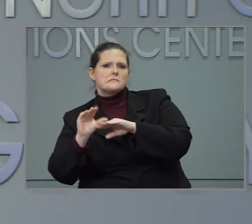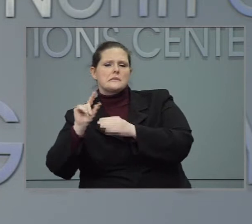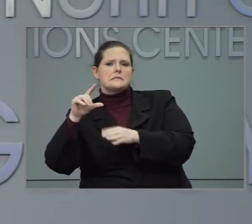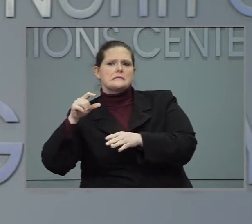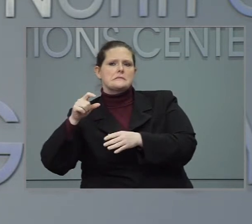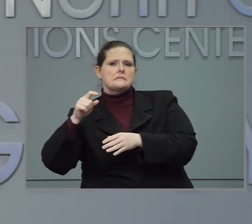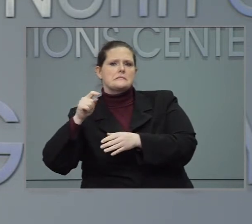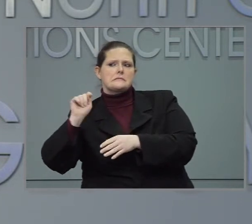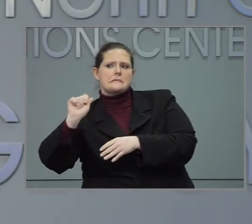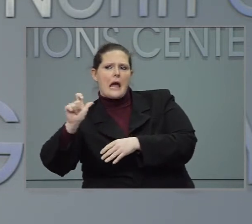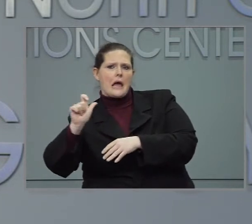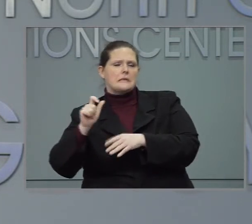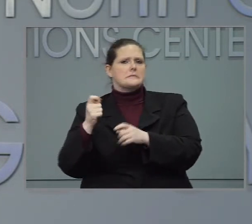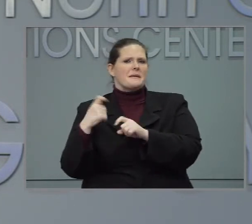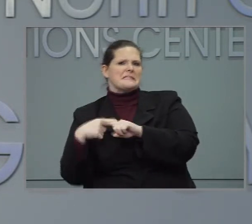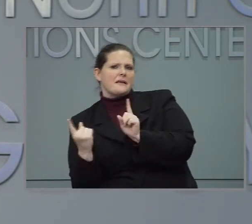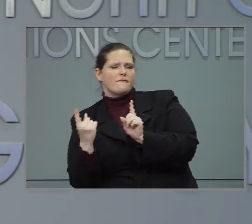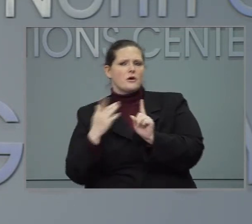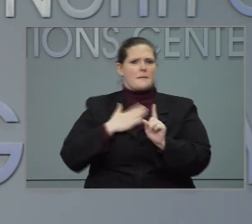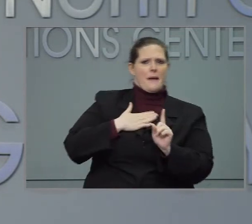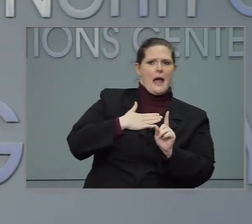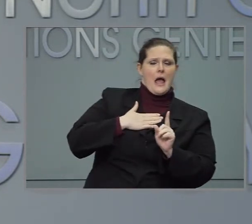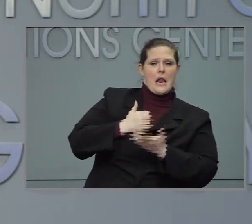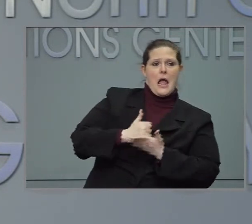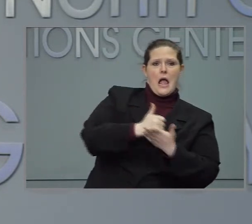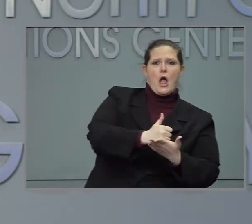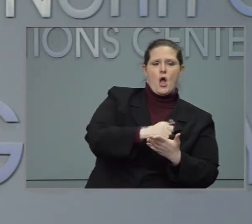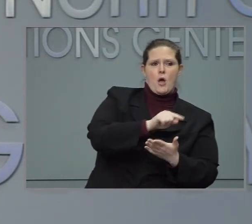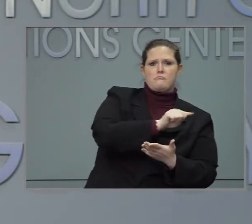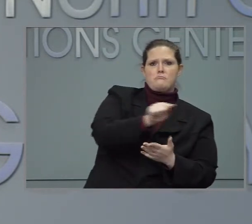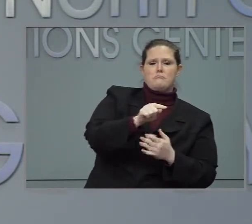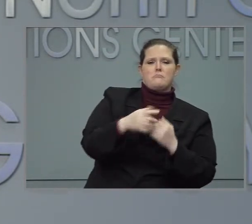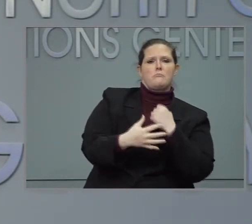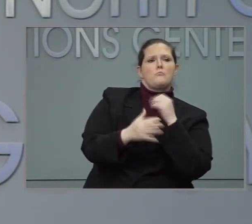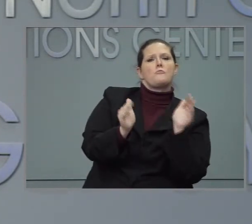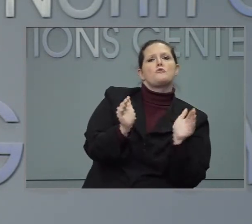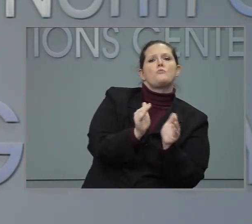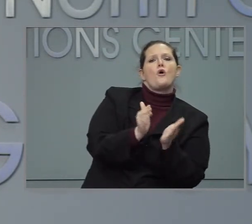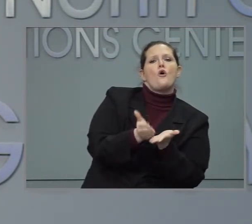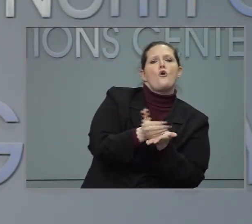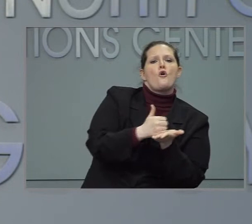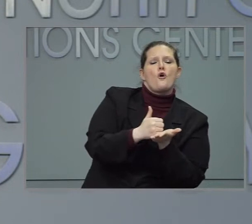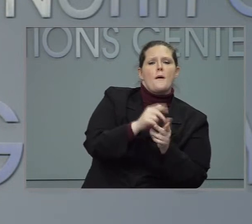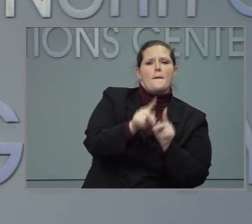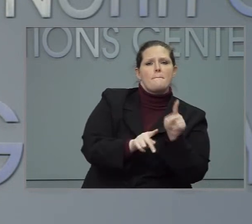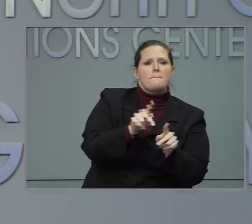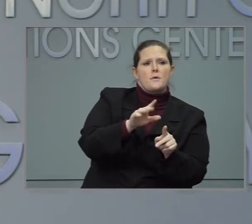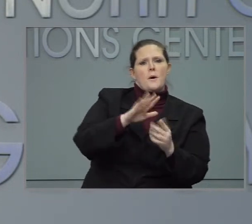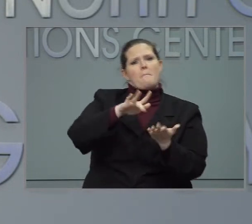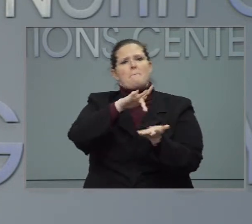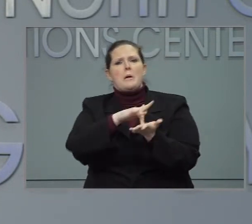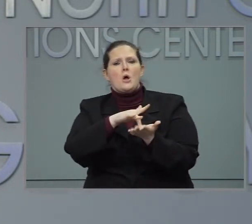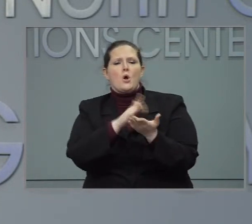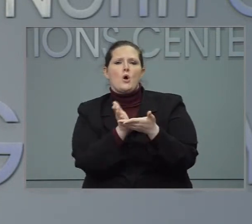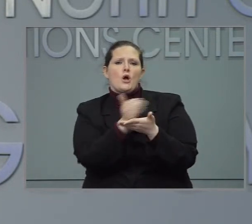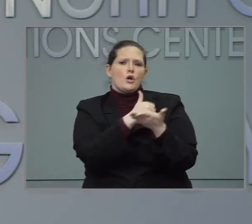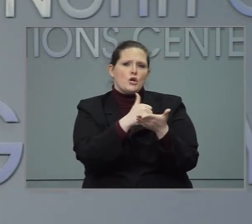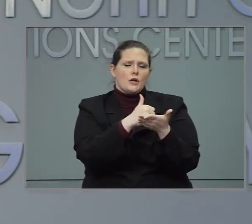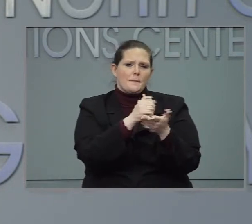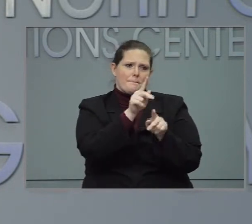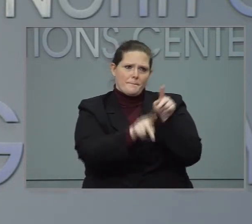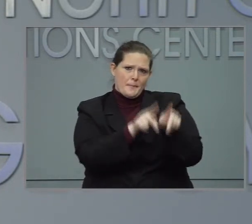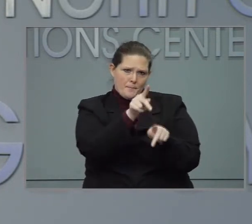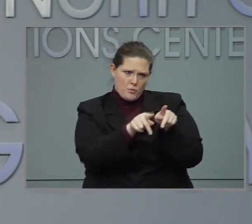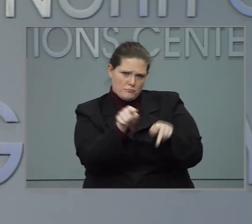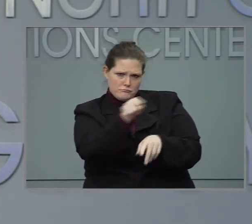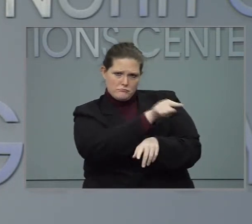My tax cuts help people who are in lower income brackets and middle income brackets, people